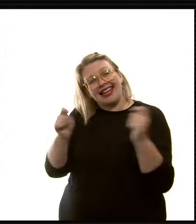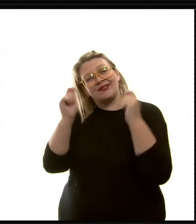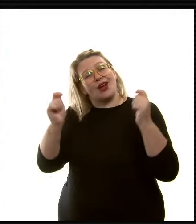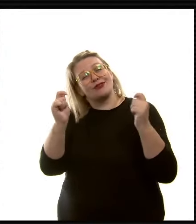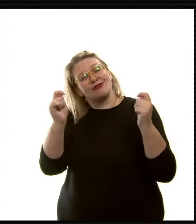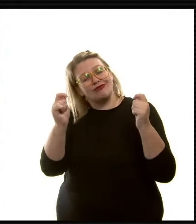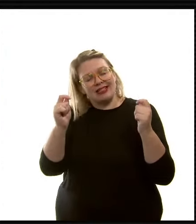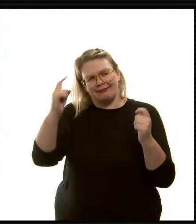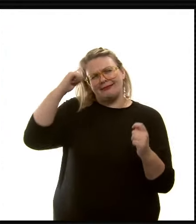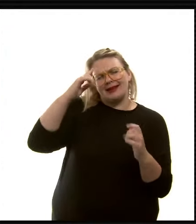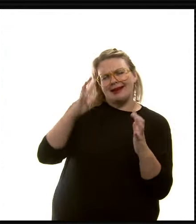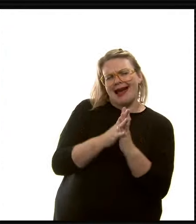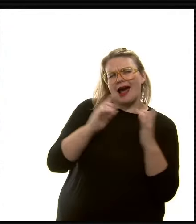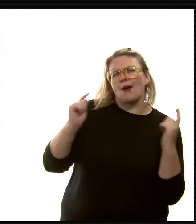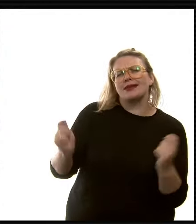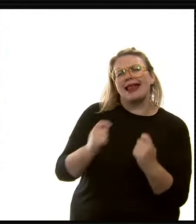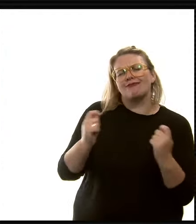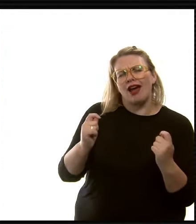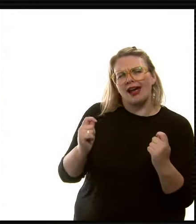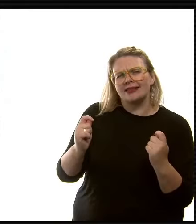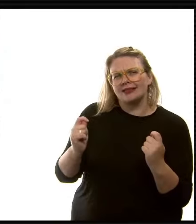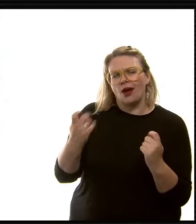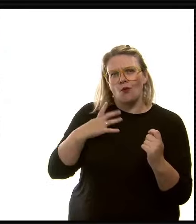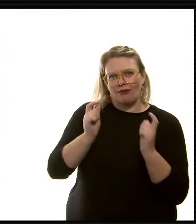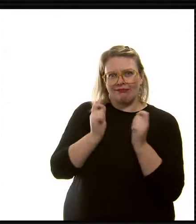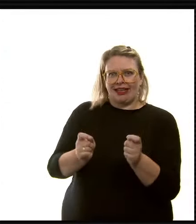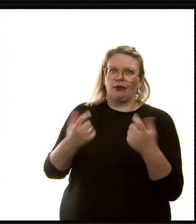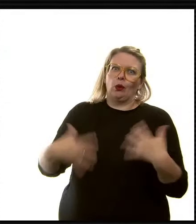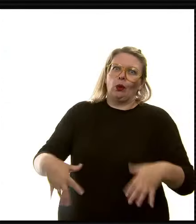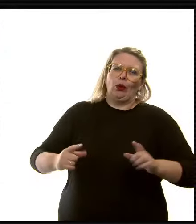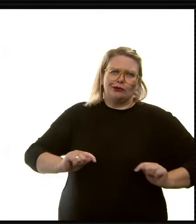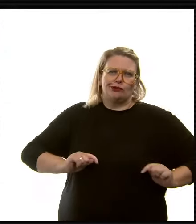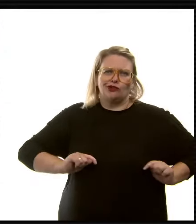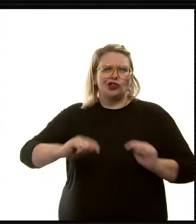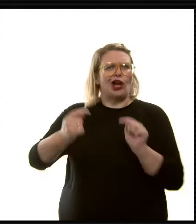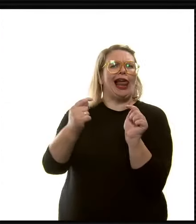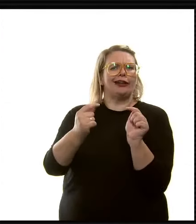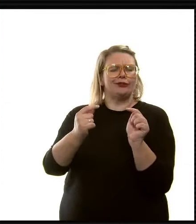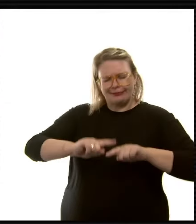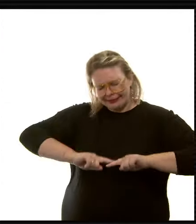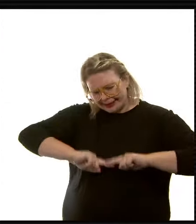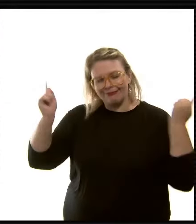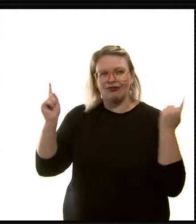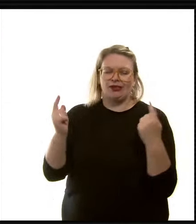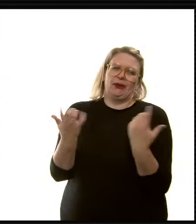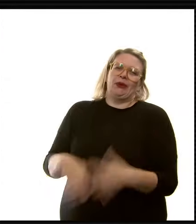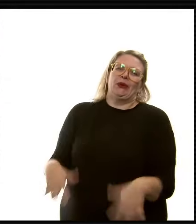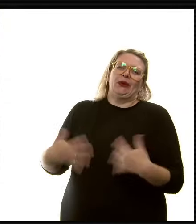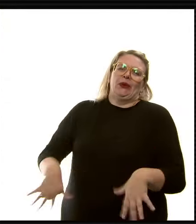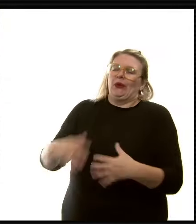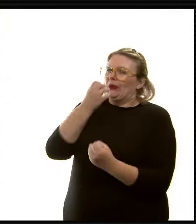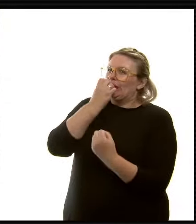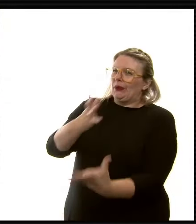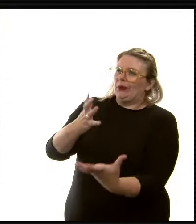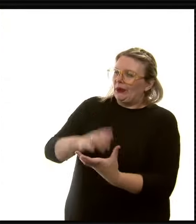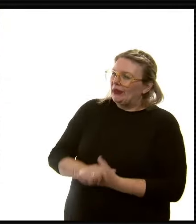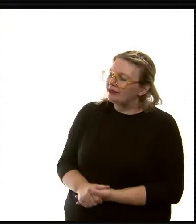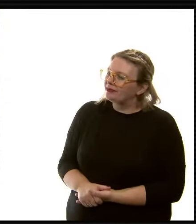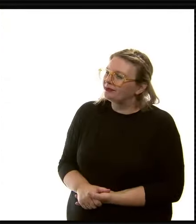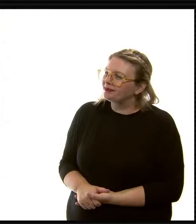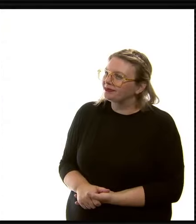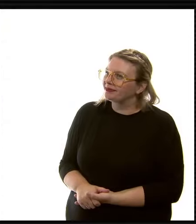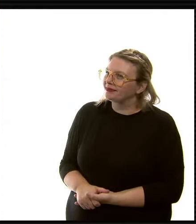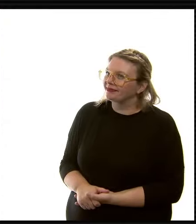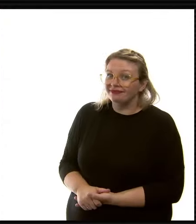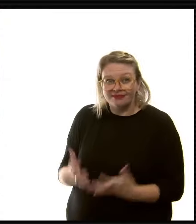this occasion, we wanted to do something truly monumentous, something truly LEGOCon, something truly worthy of this massive moment. Come on!